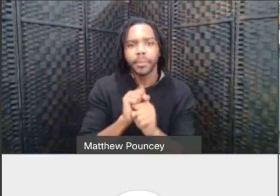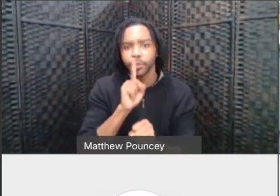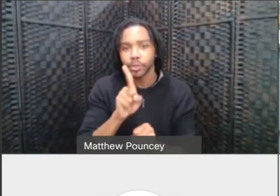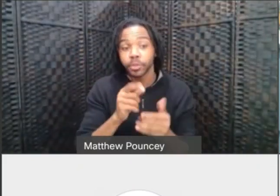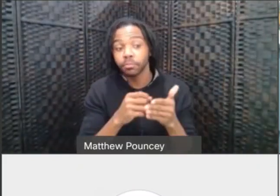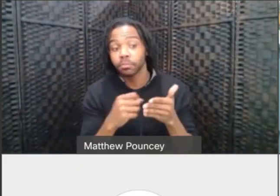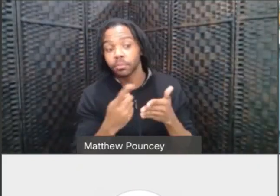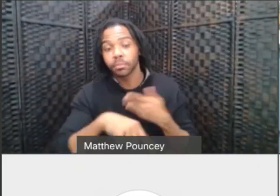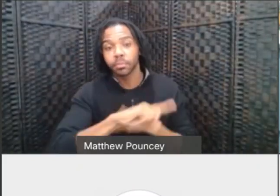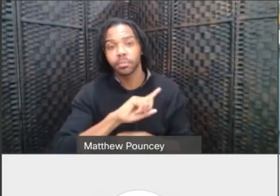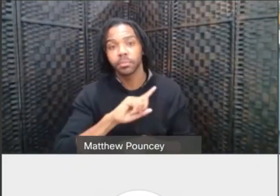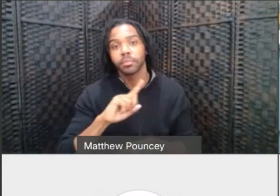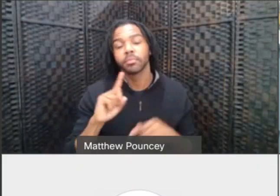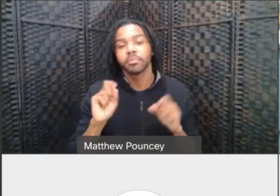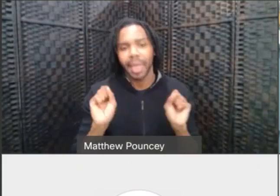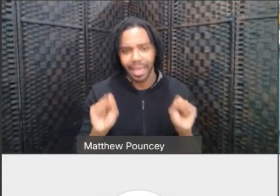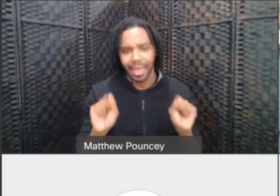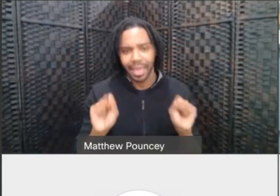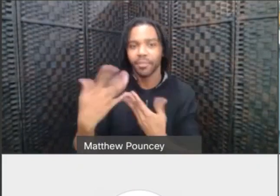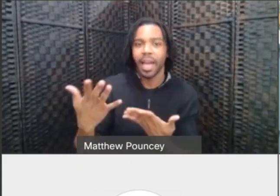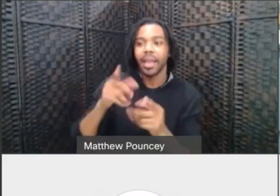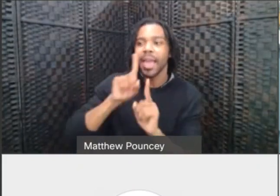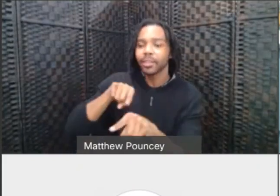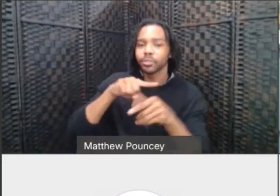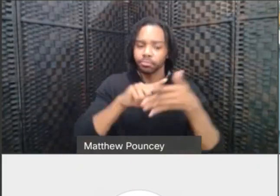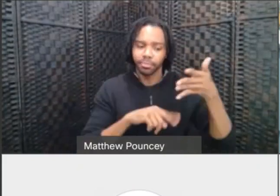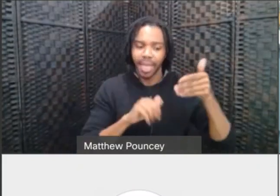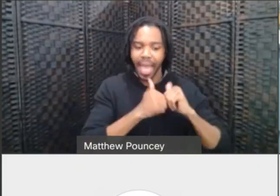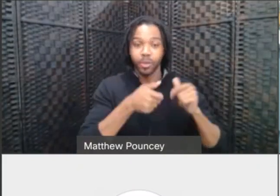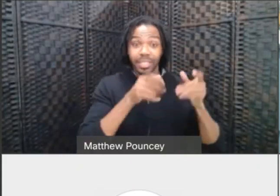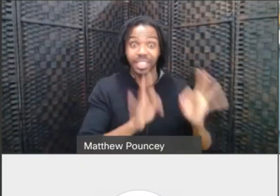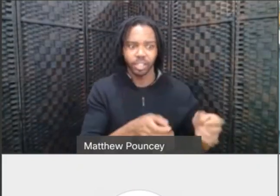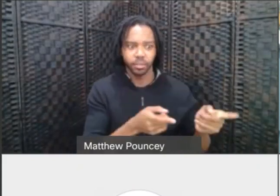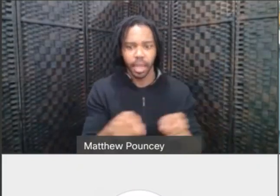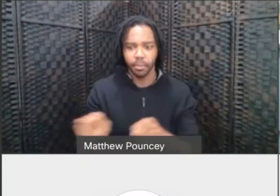week I can at least provide answers about how those decisions were made.